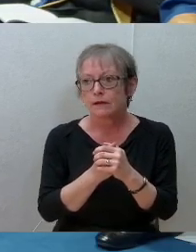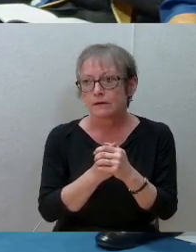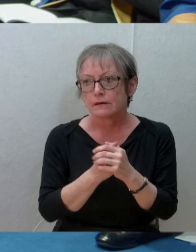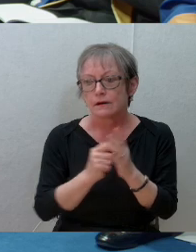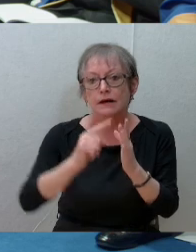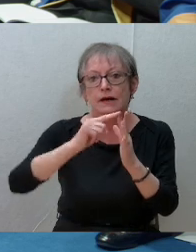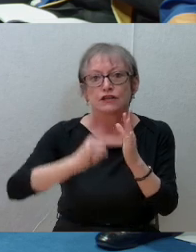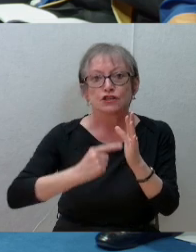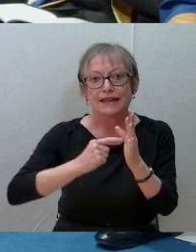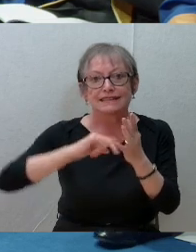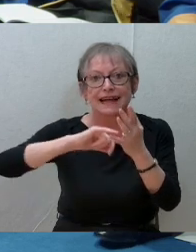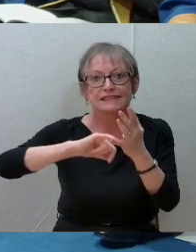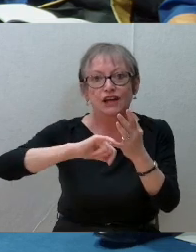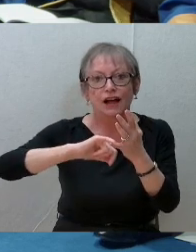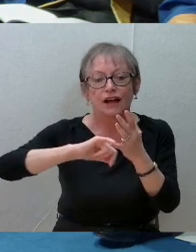Jade Sangster.